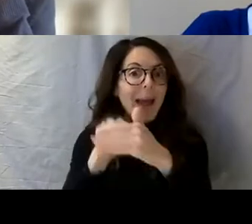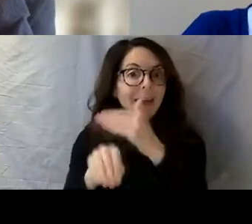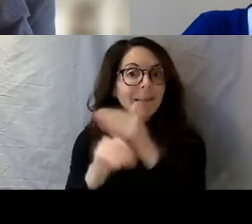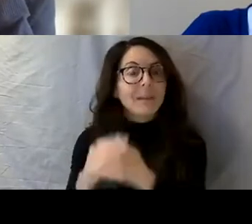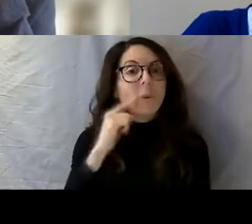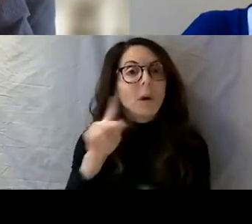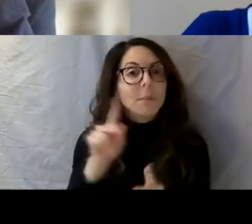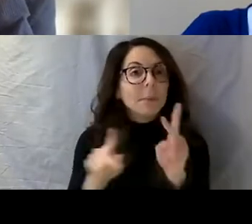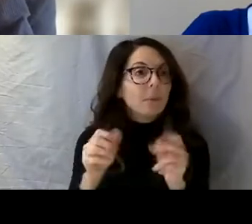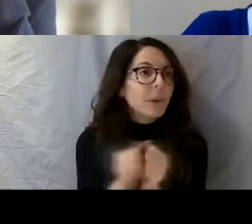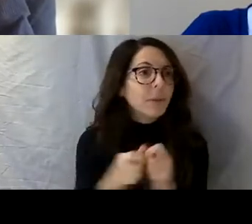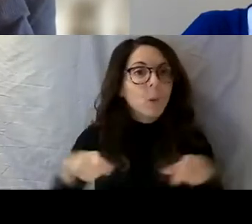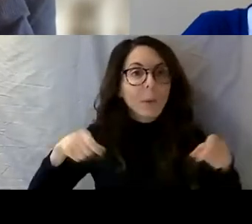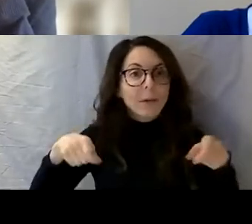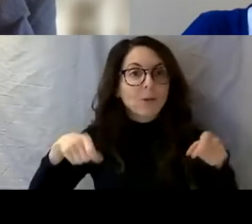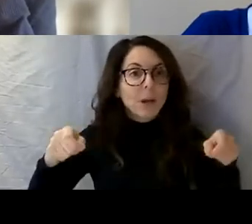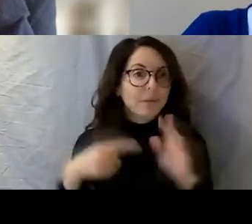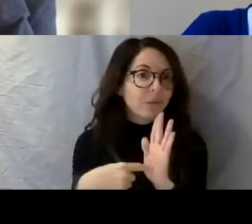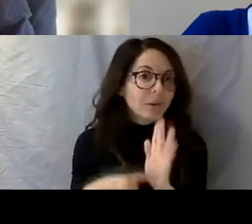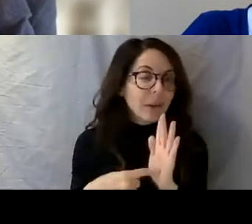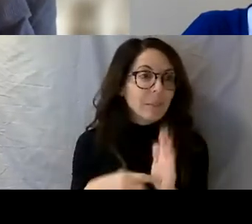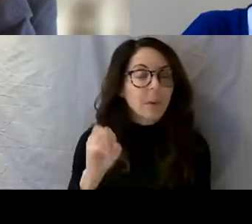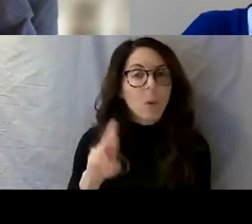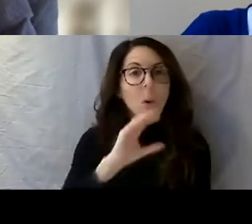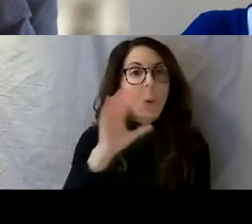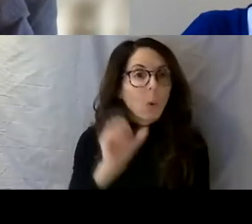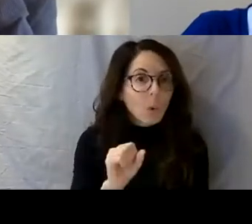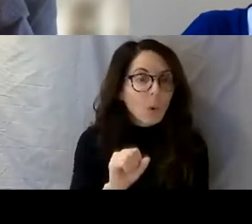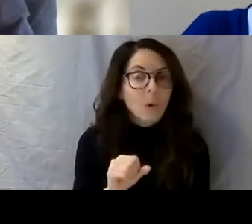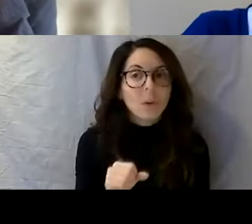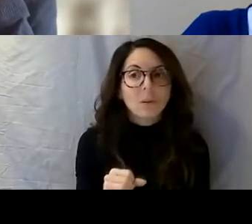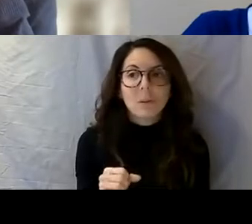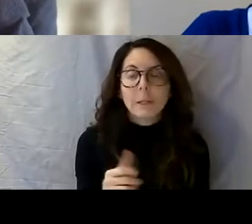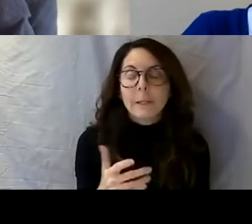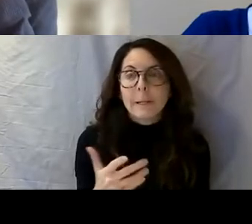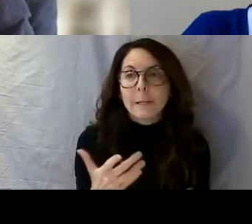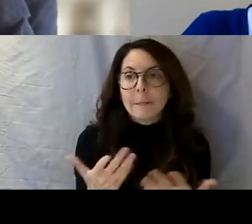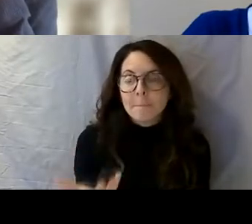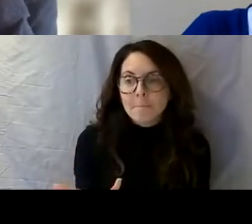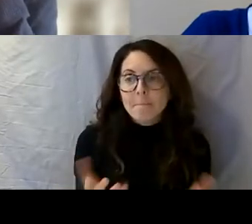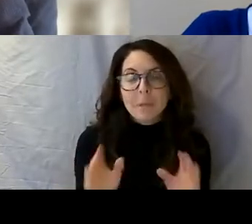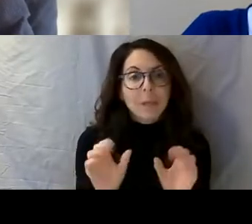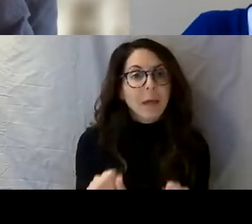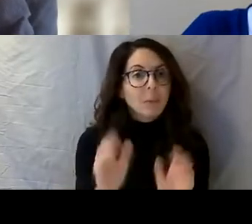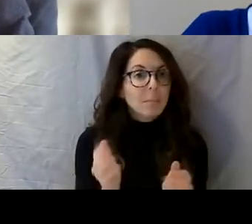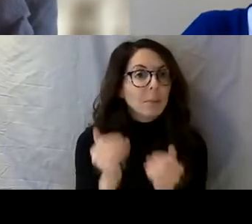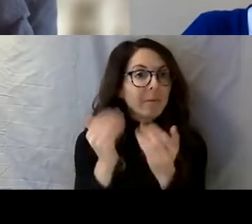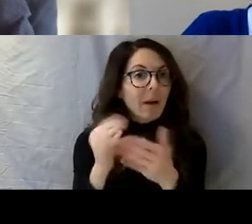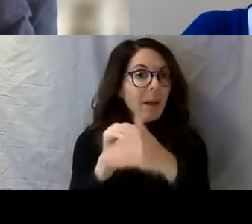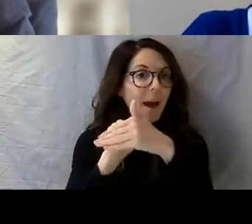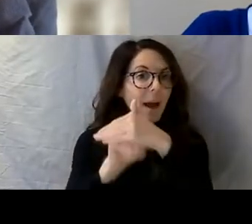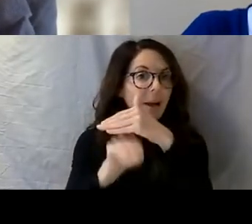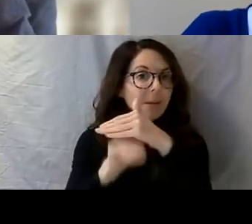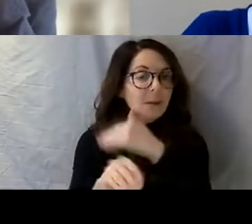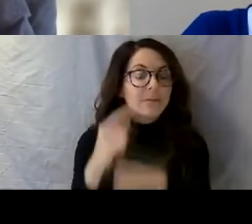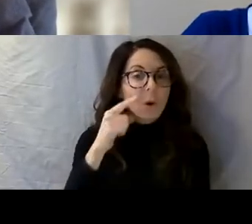mobility disabilities, for example, for elderlies? Can we provide access to people